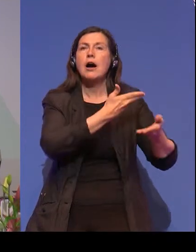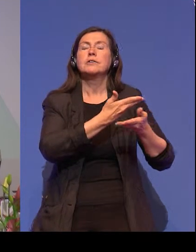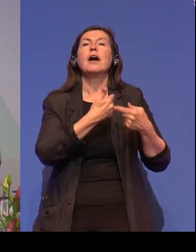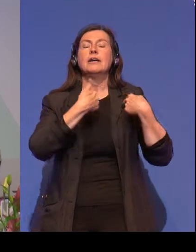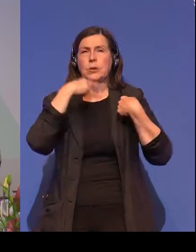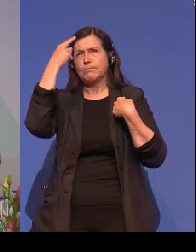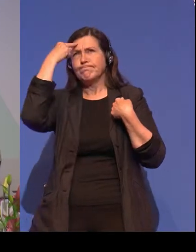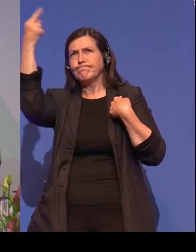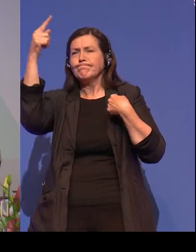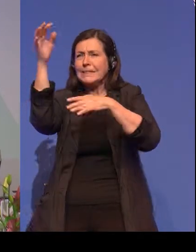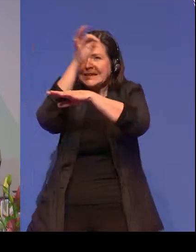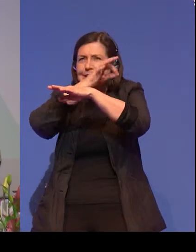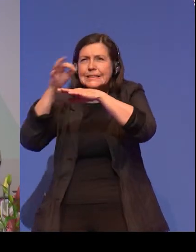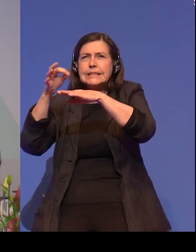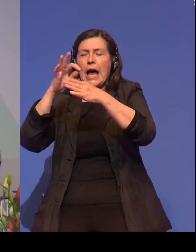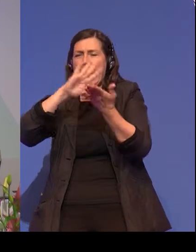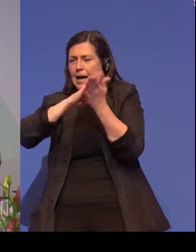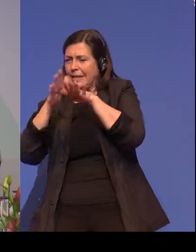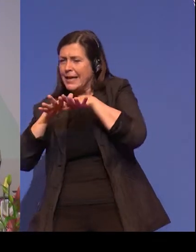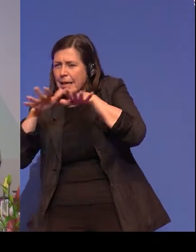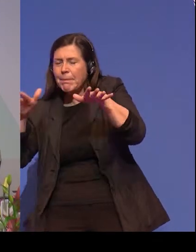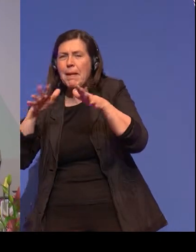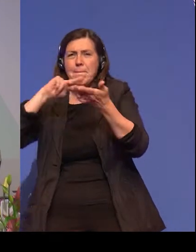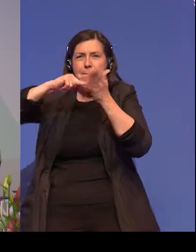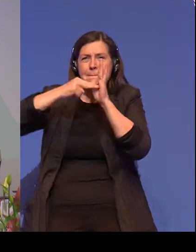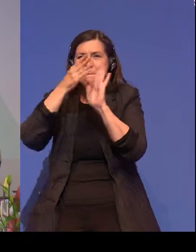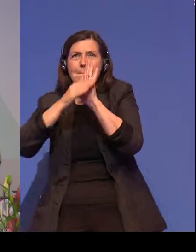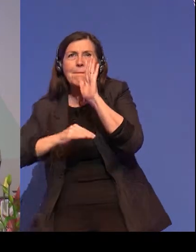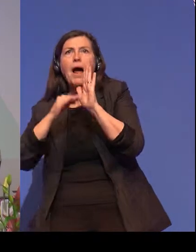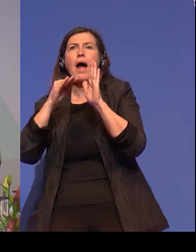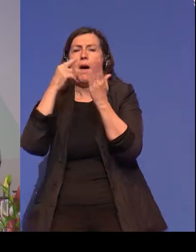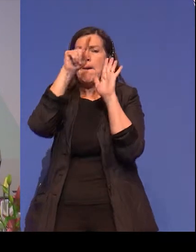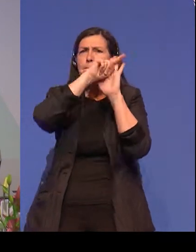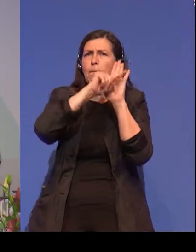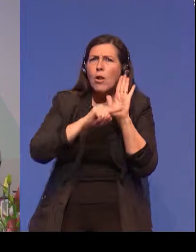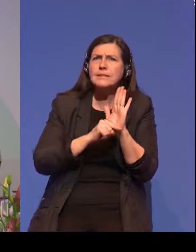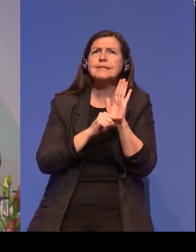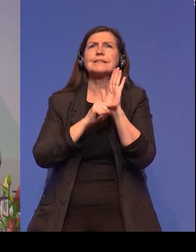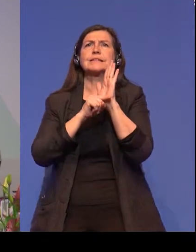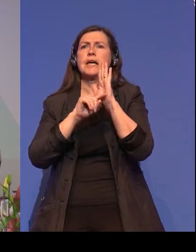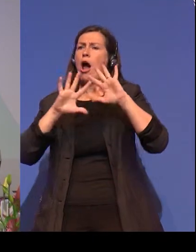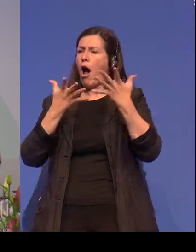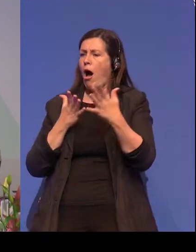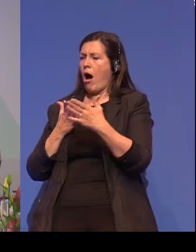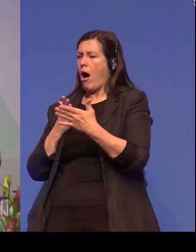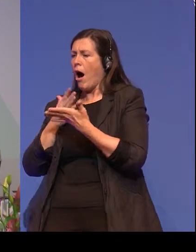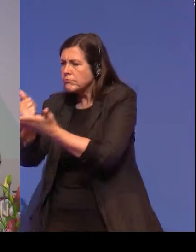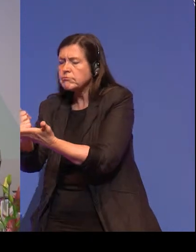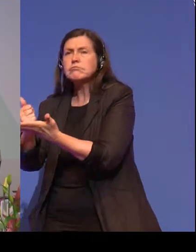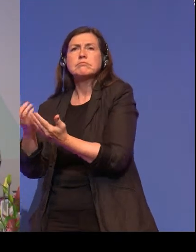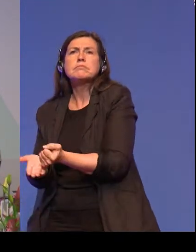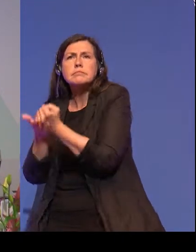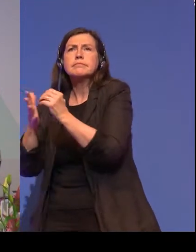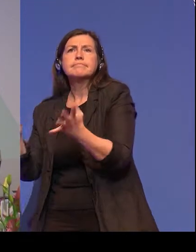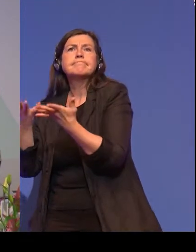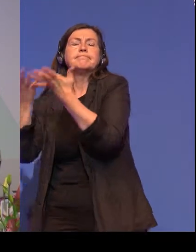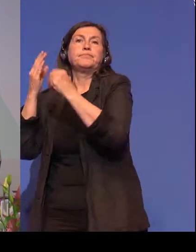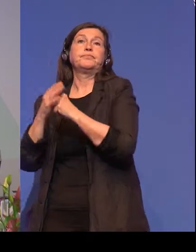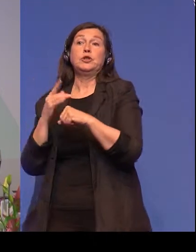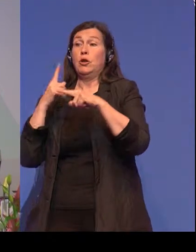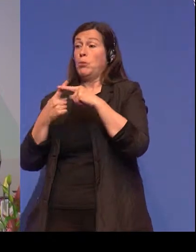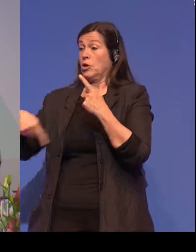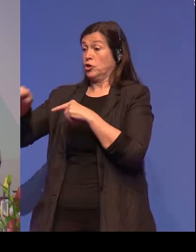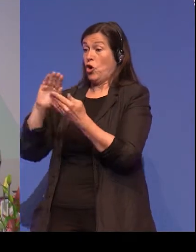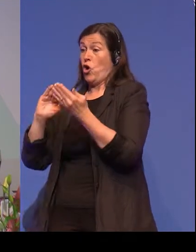of climate and disaster resilient investments and policy interventions, and further strengthening the community of